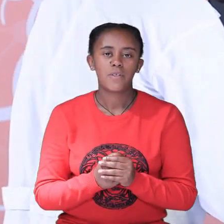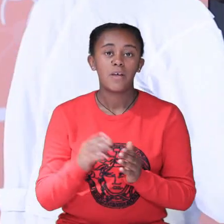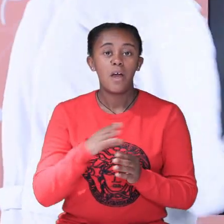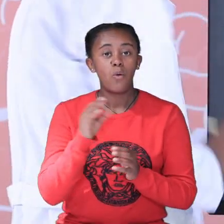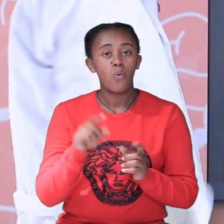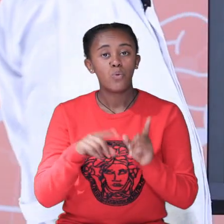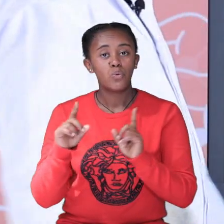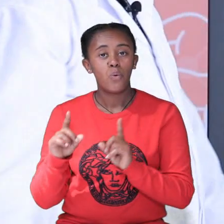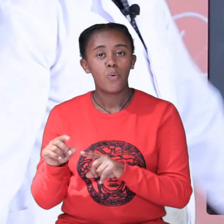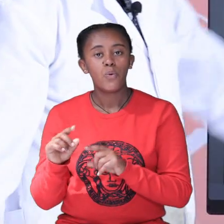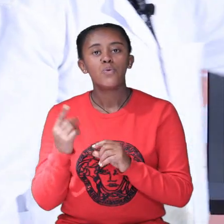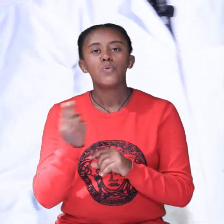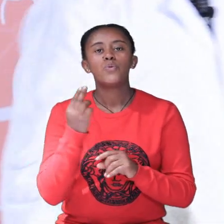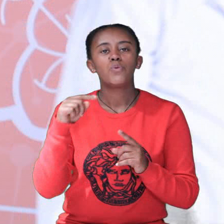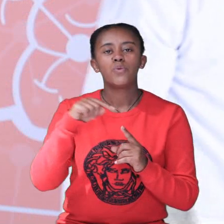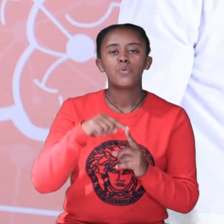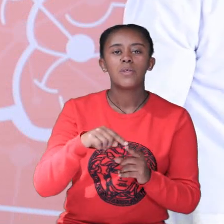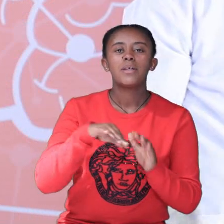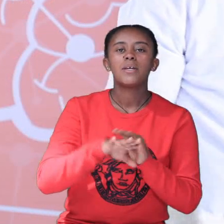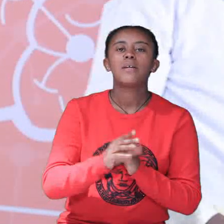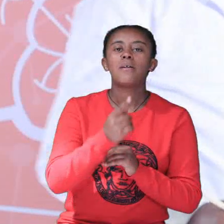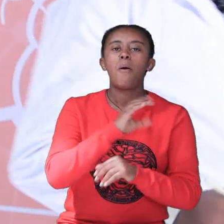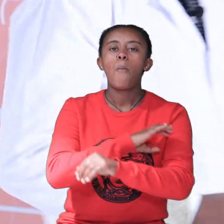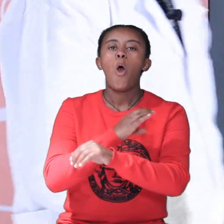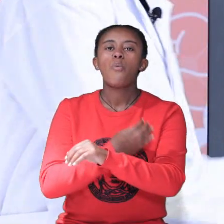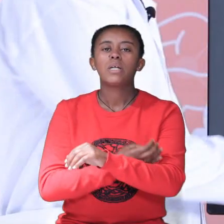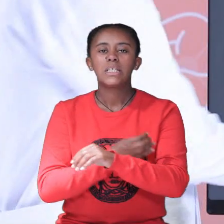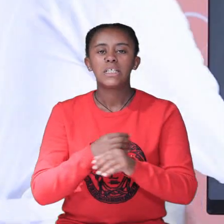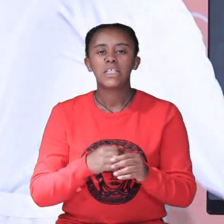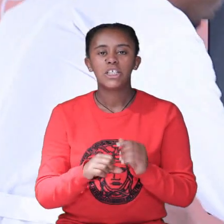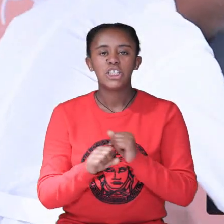And also it is used in power station.